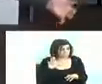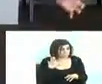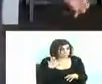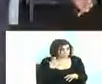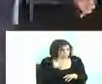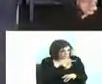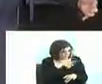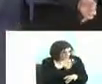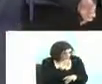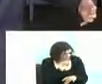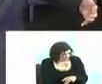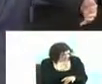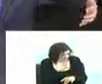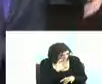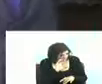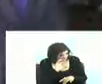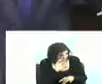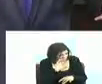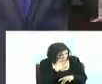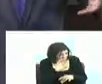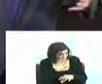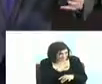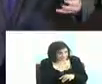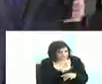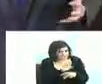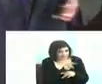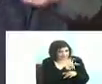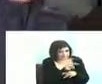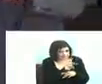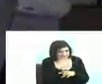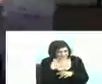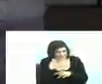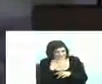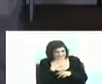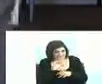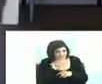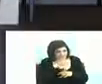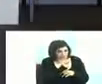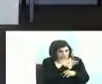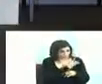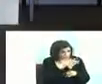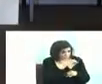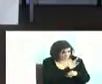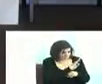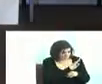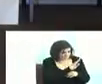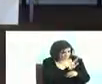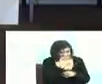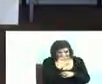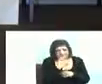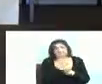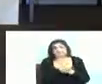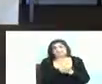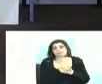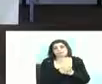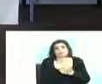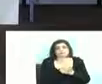alone. How often do we feel like we're there, alone, on our